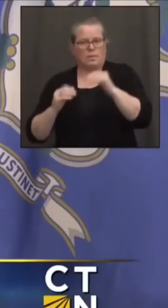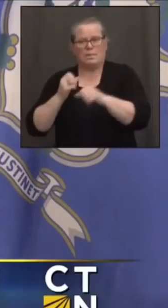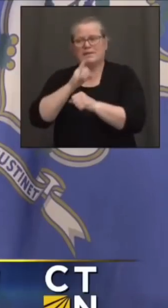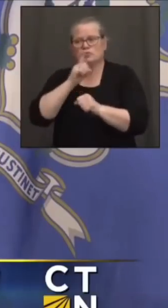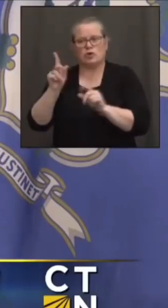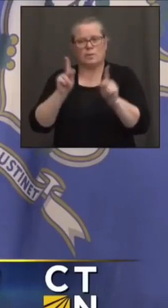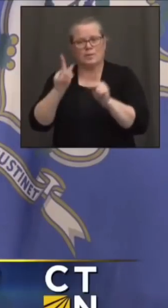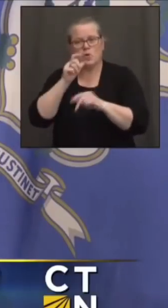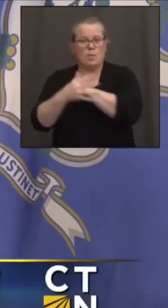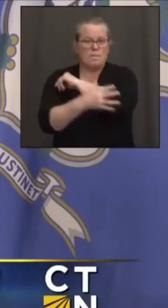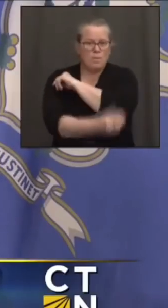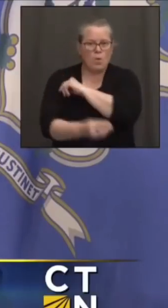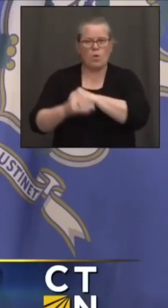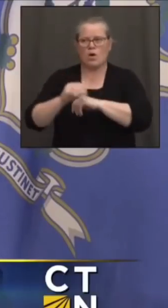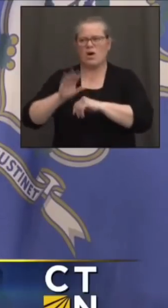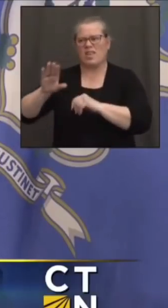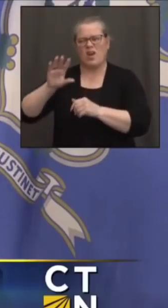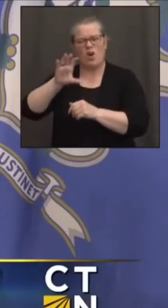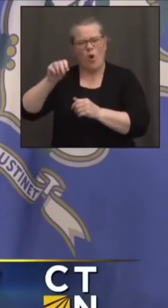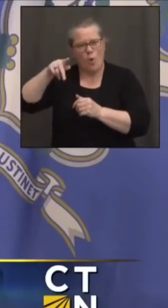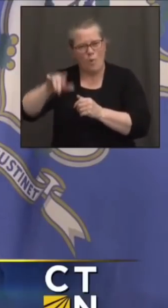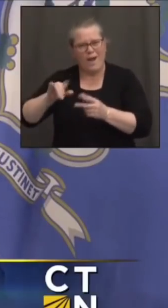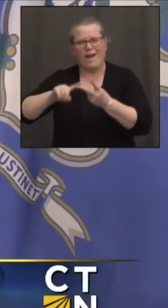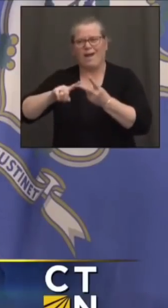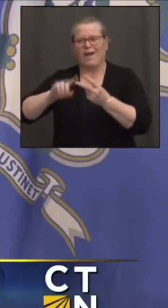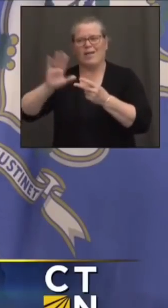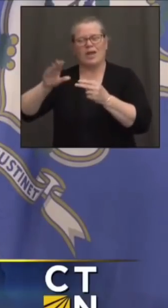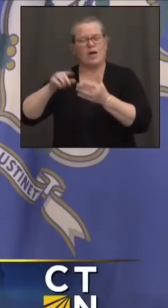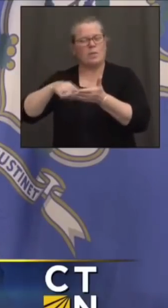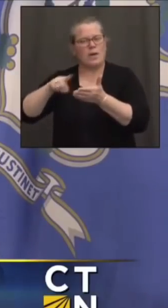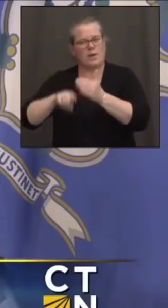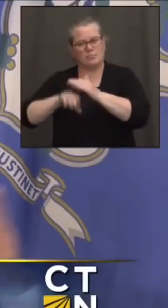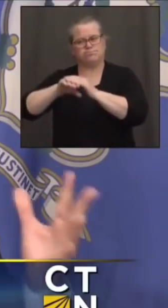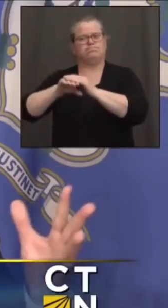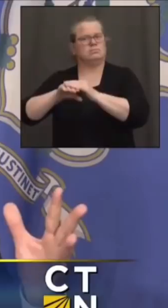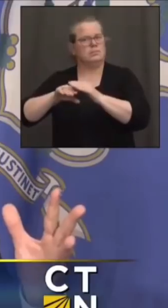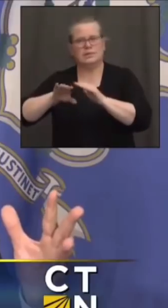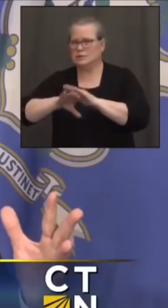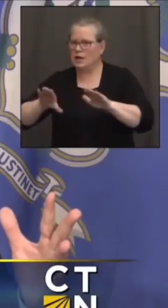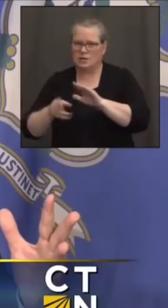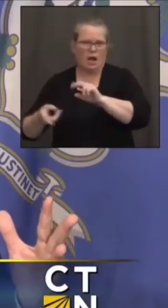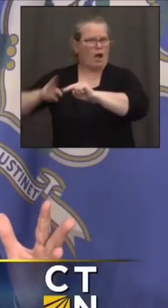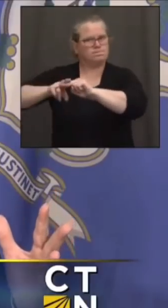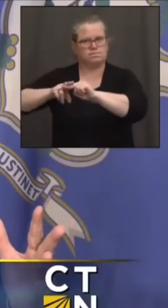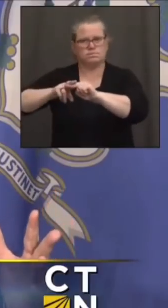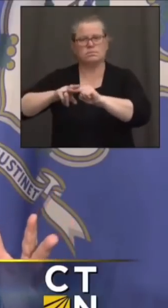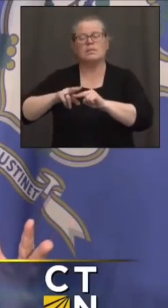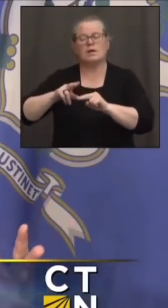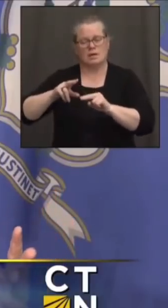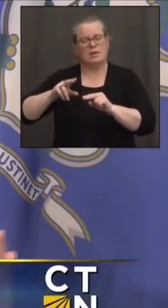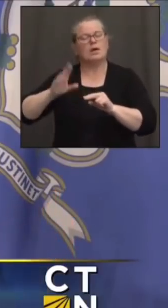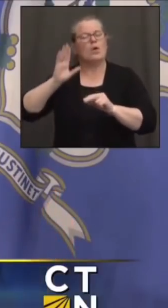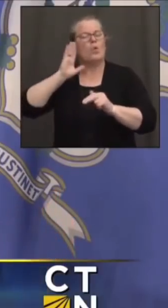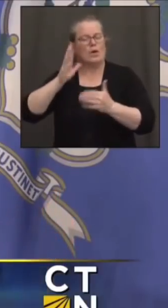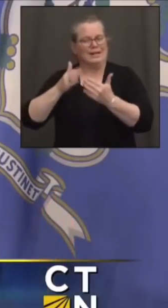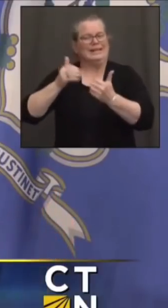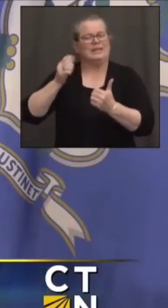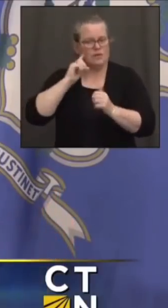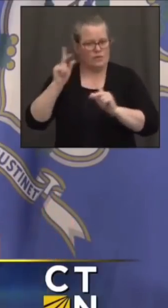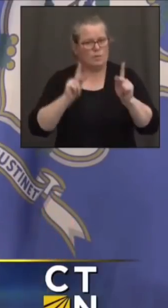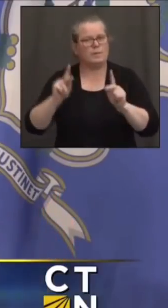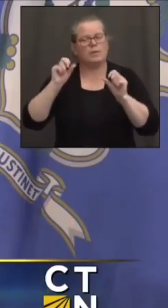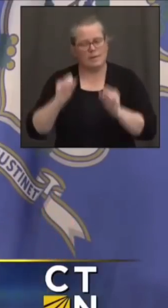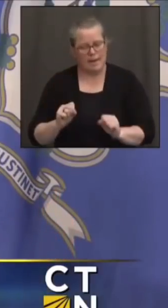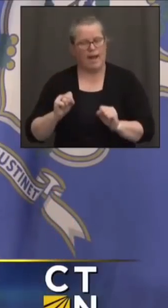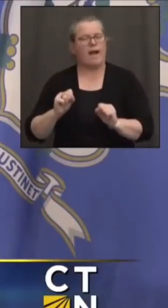co-pays and deductibles. I think you're going to find that that makes it much more universally available.